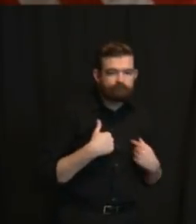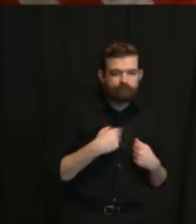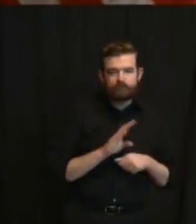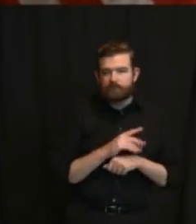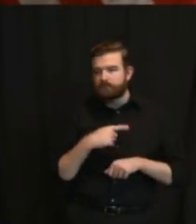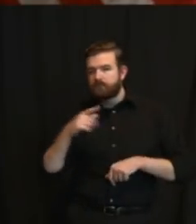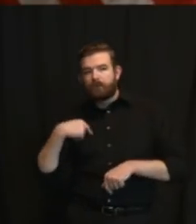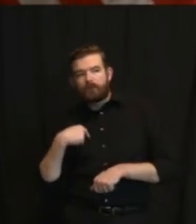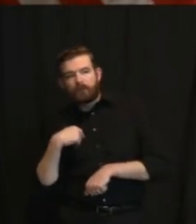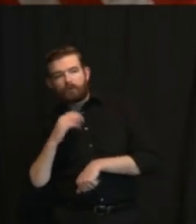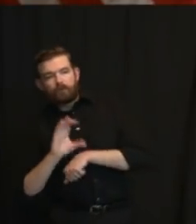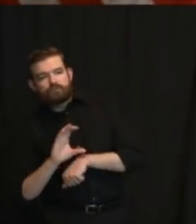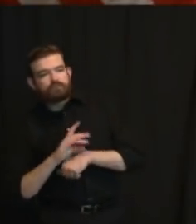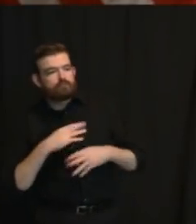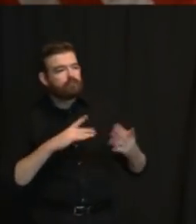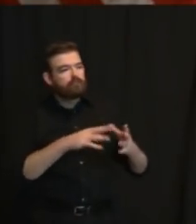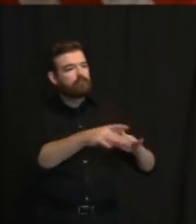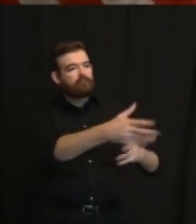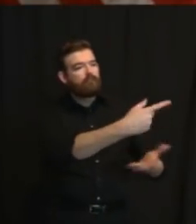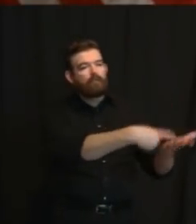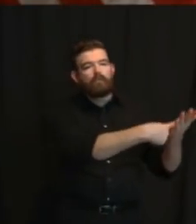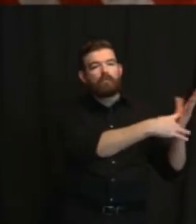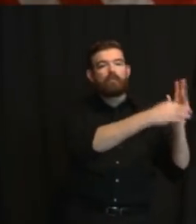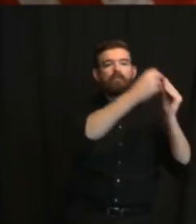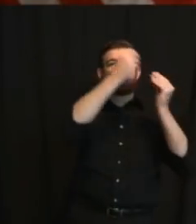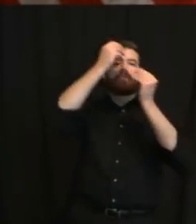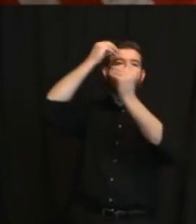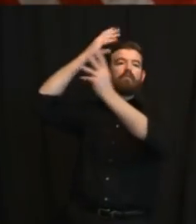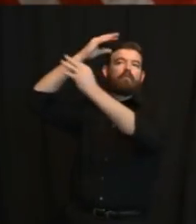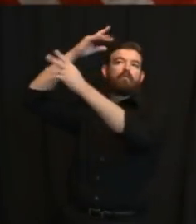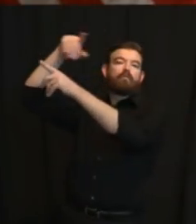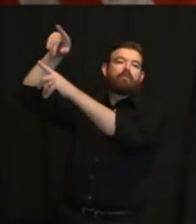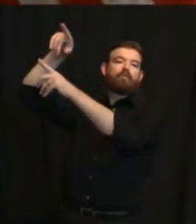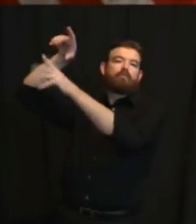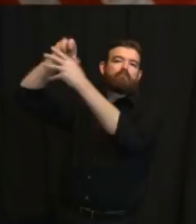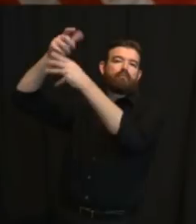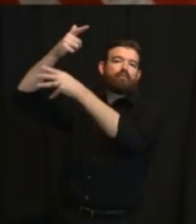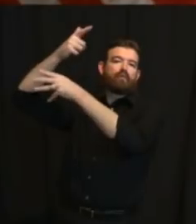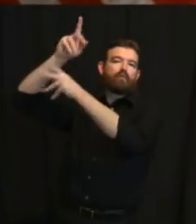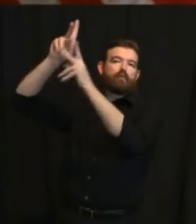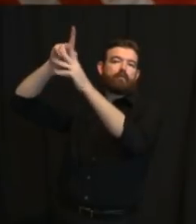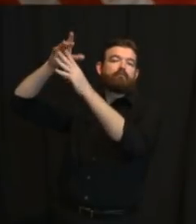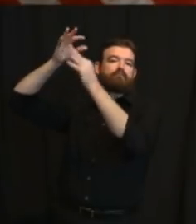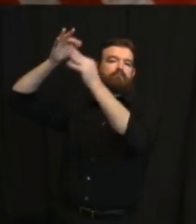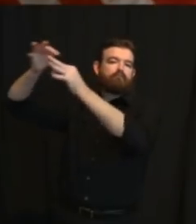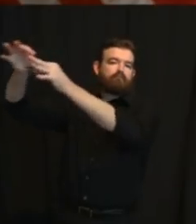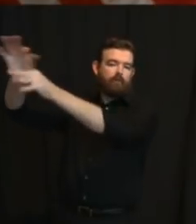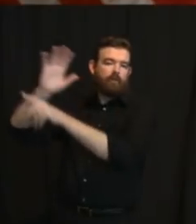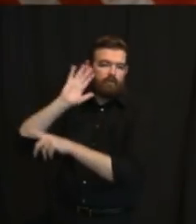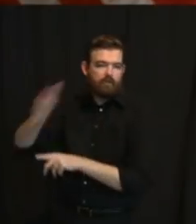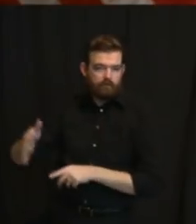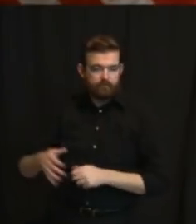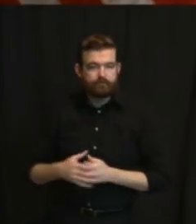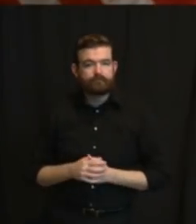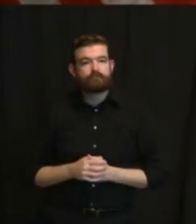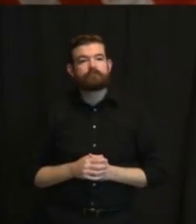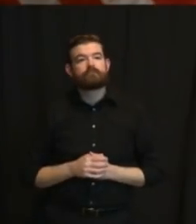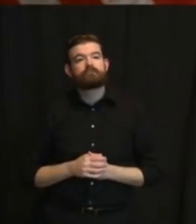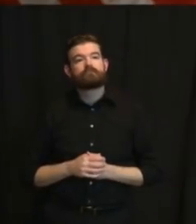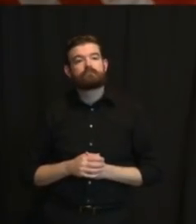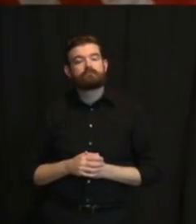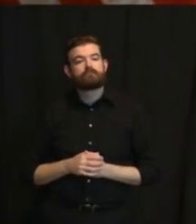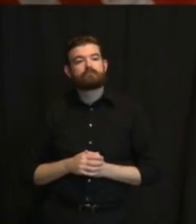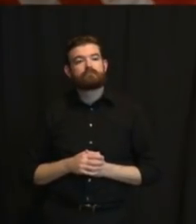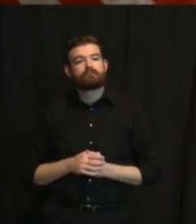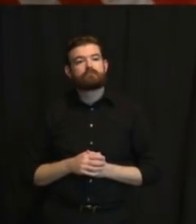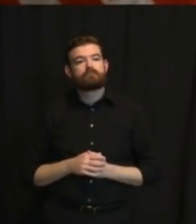And they'll be based in their calls as we will ask them to do what we have been doing, which is to base this on balls and strikes, the facts before